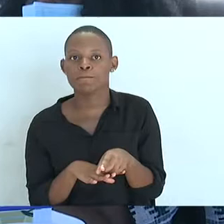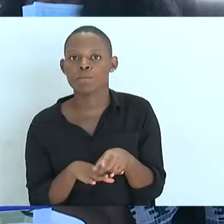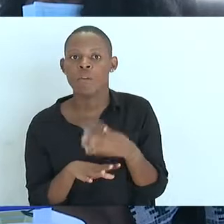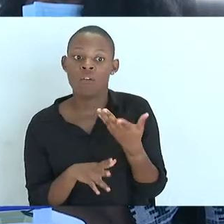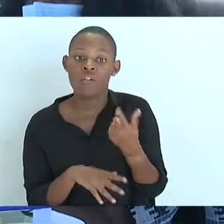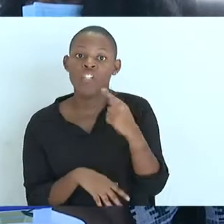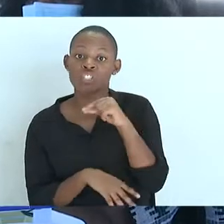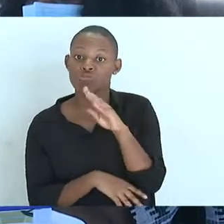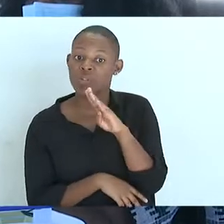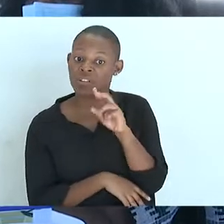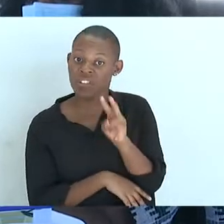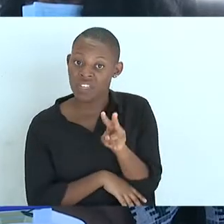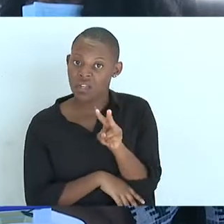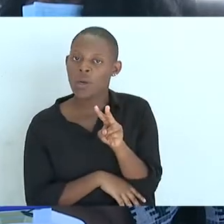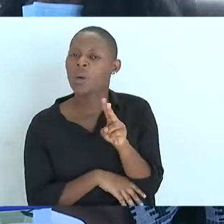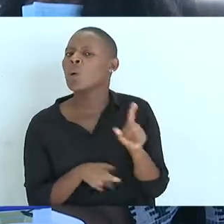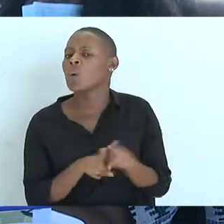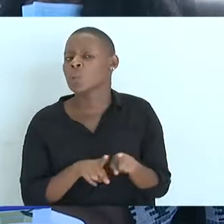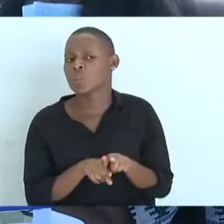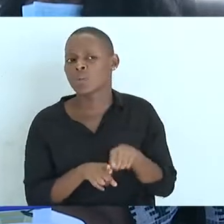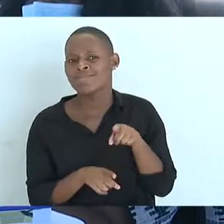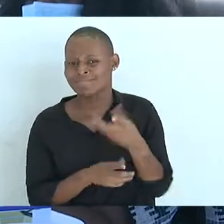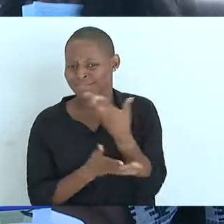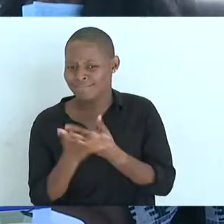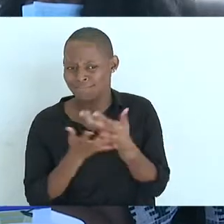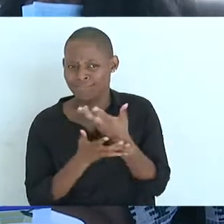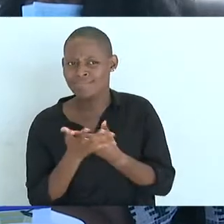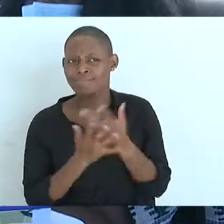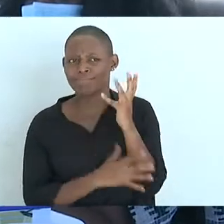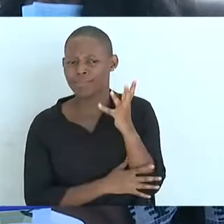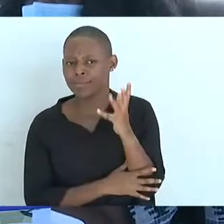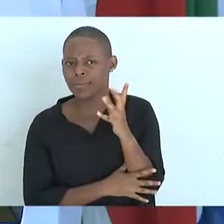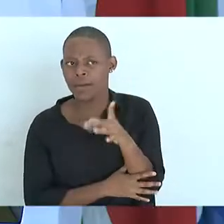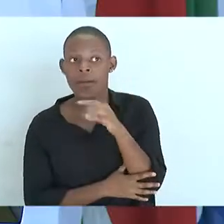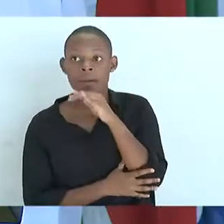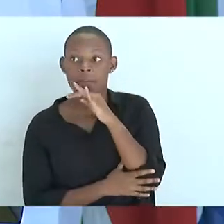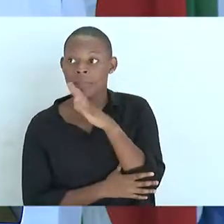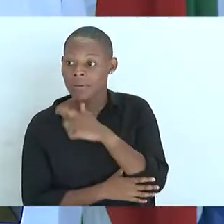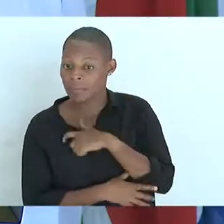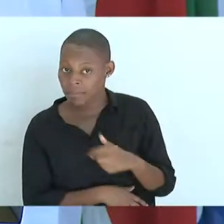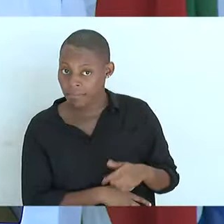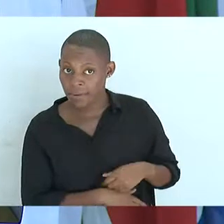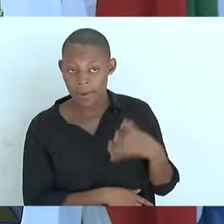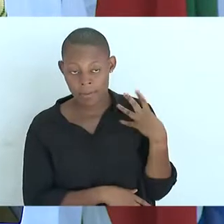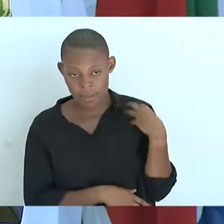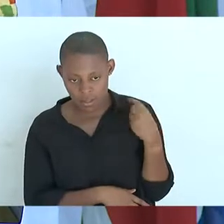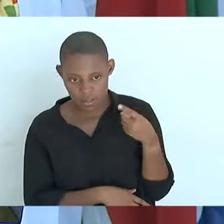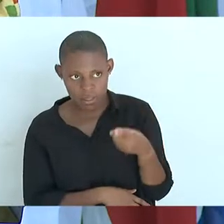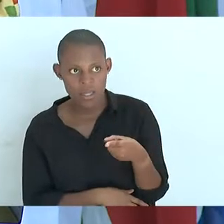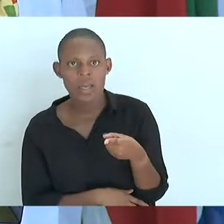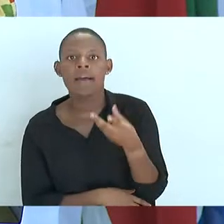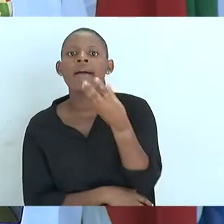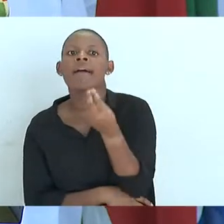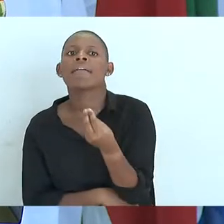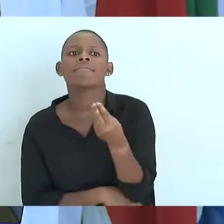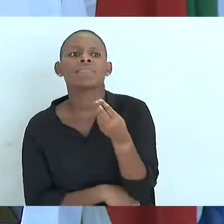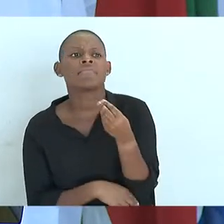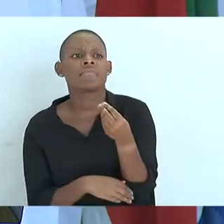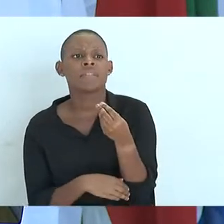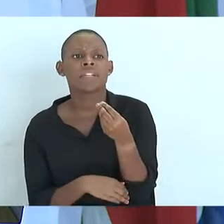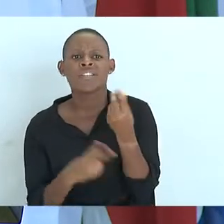gender-based violence. As of now, Honorable Premier and Ministers, we have a number of